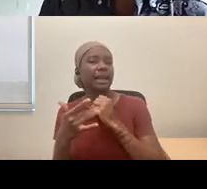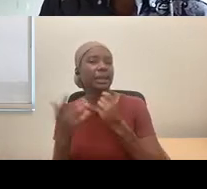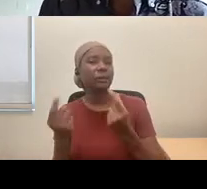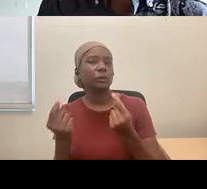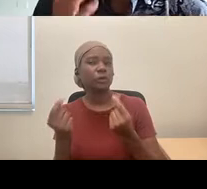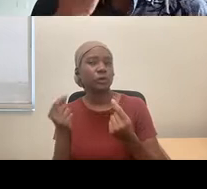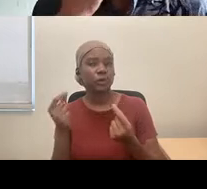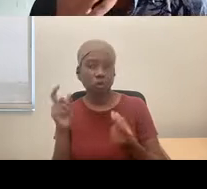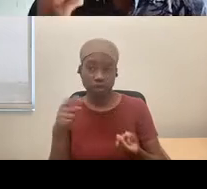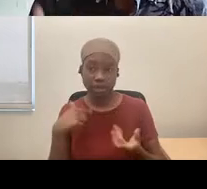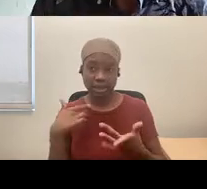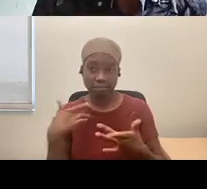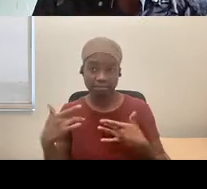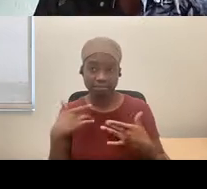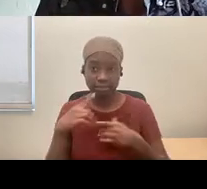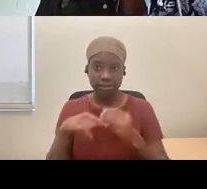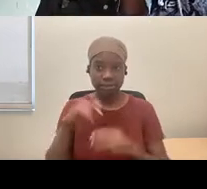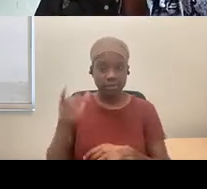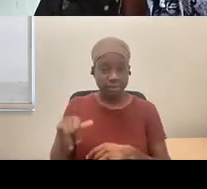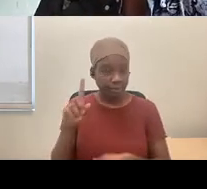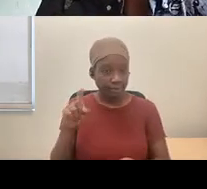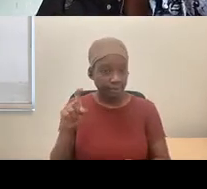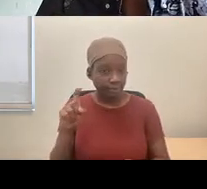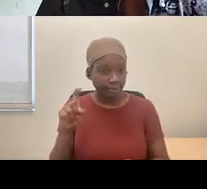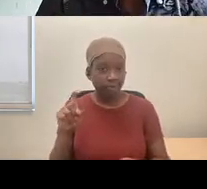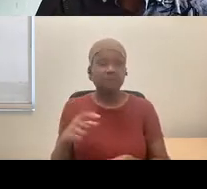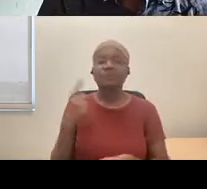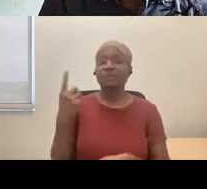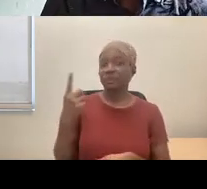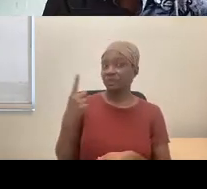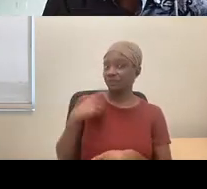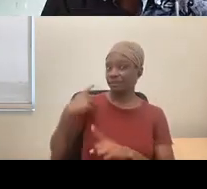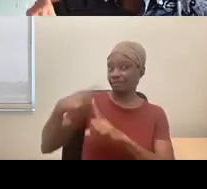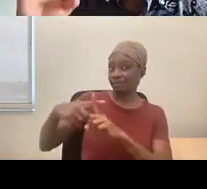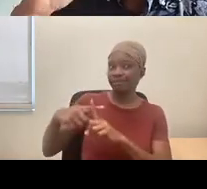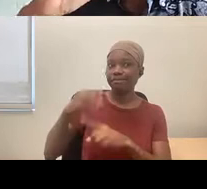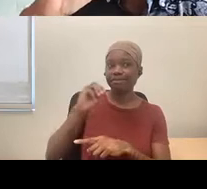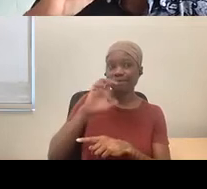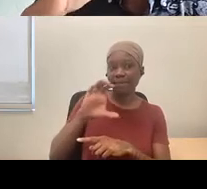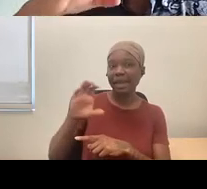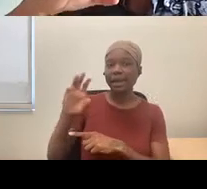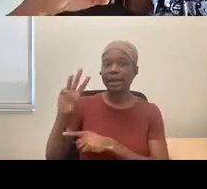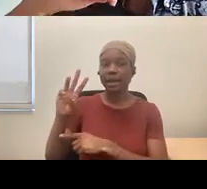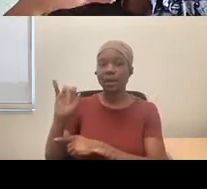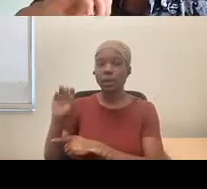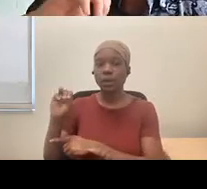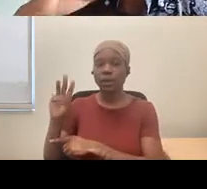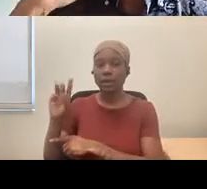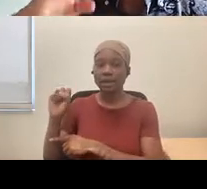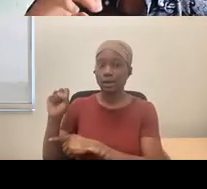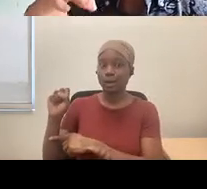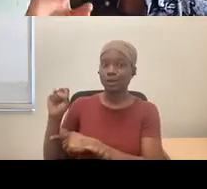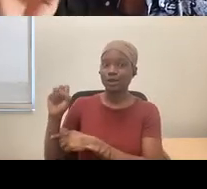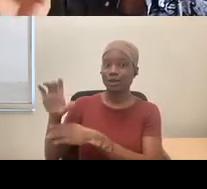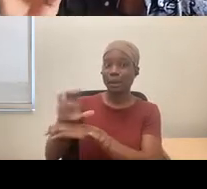about it? And so something that's great about both Mac and Windows is that they're designed to carefully